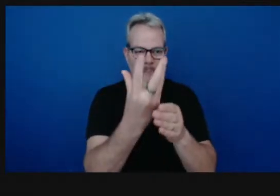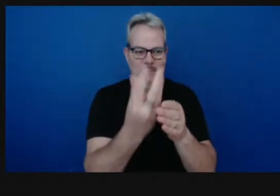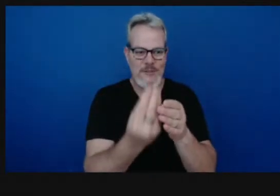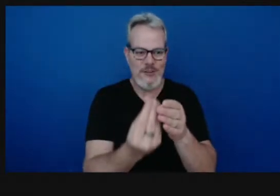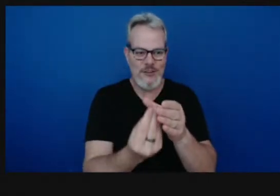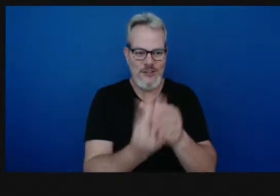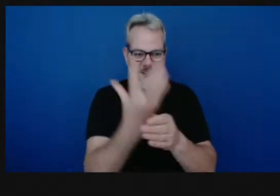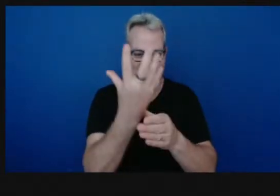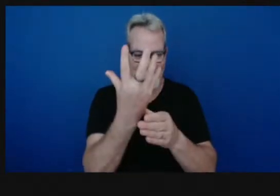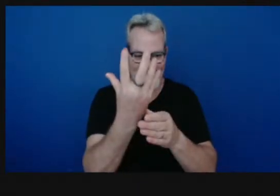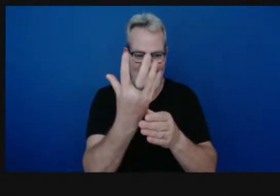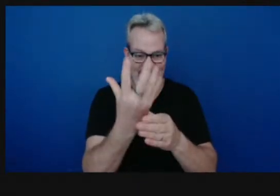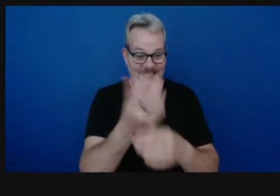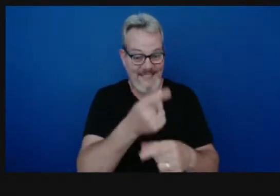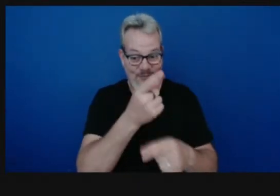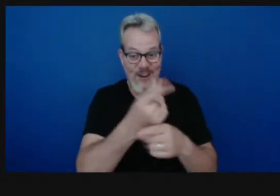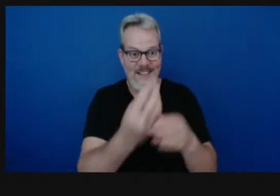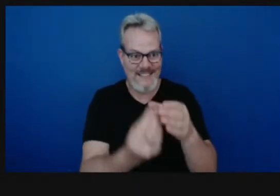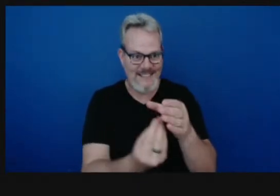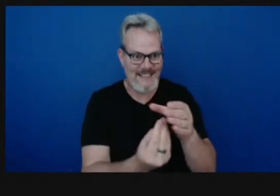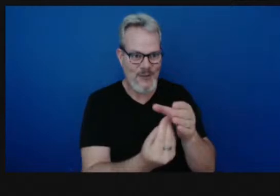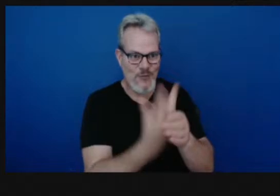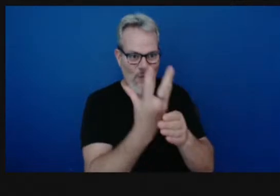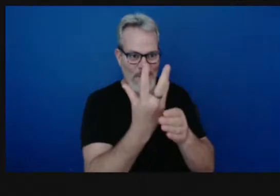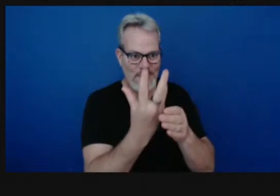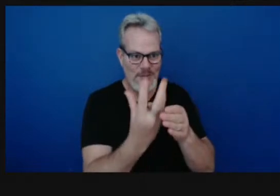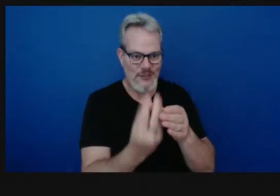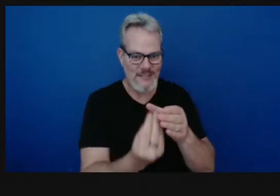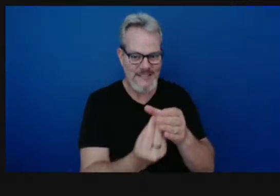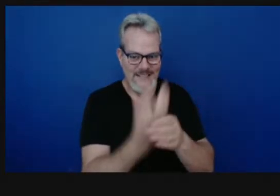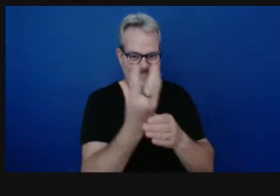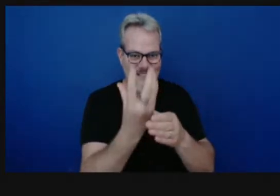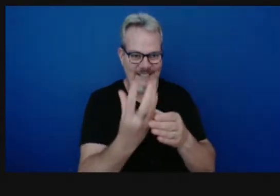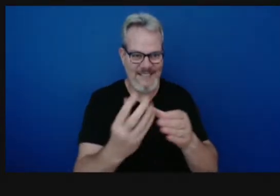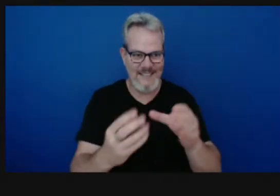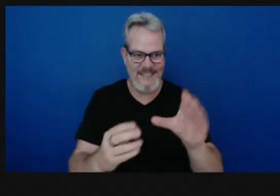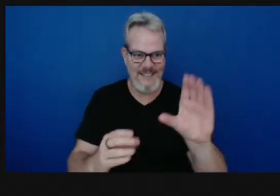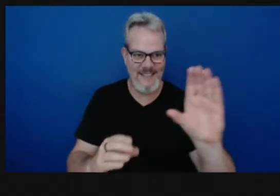You got it, Dane? Oh, no, turn your hand around. Bottom one, like this.